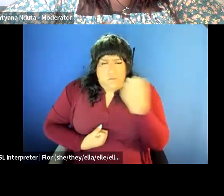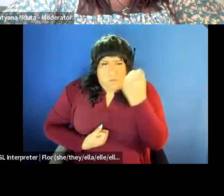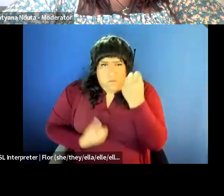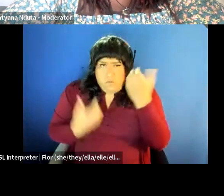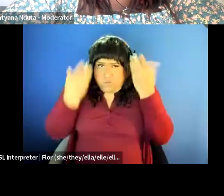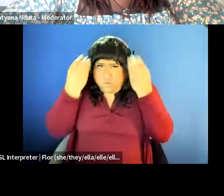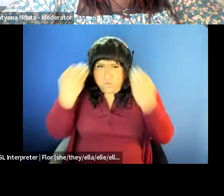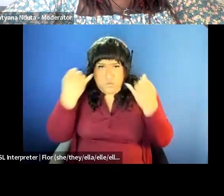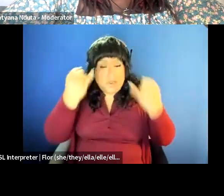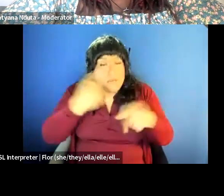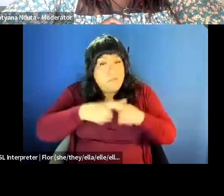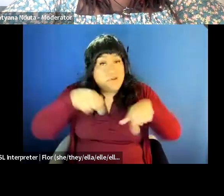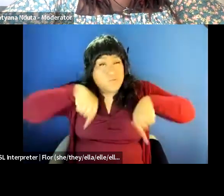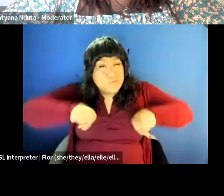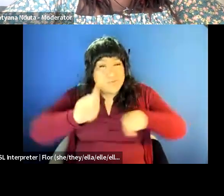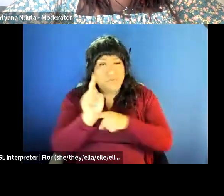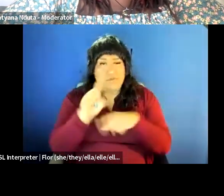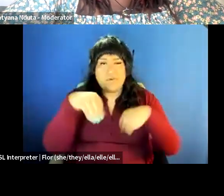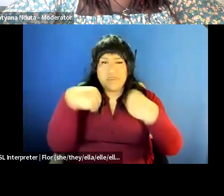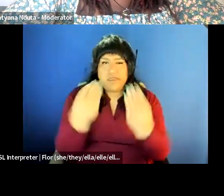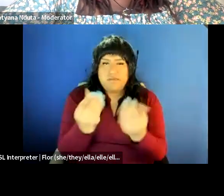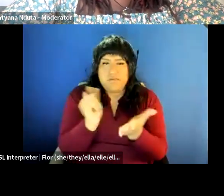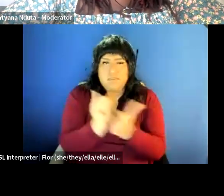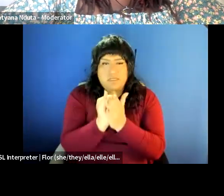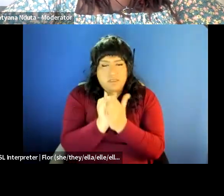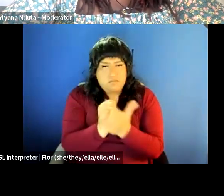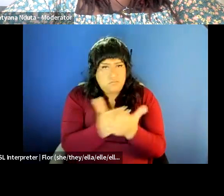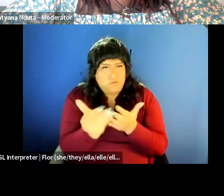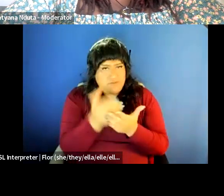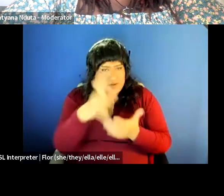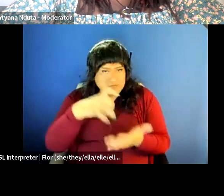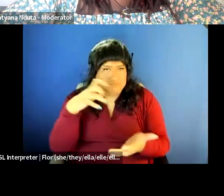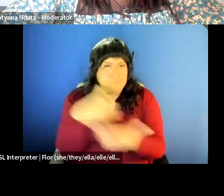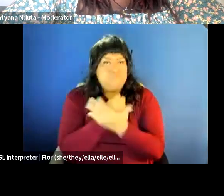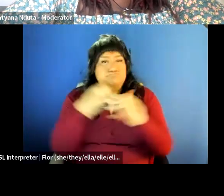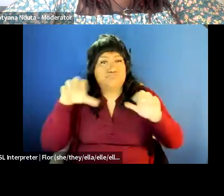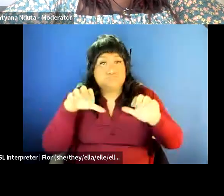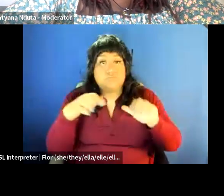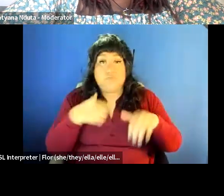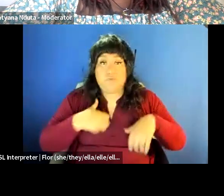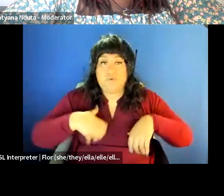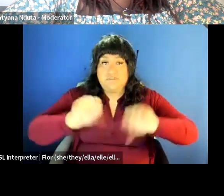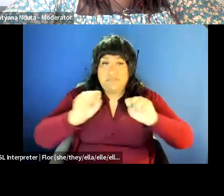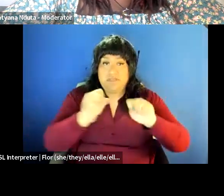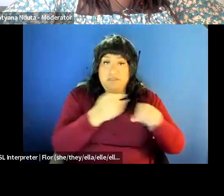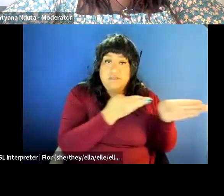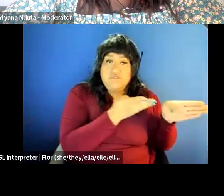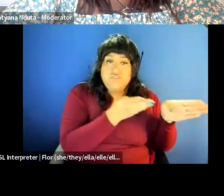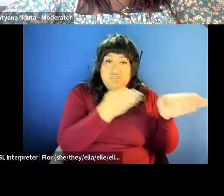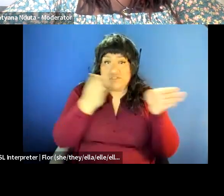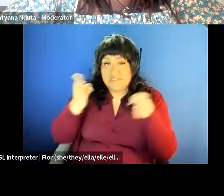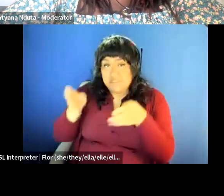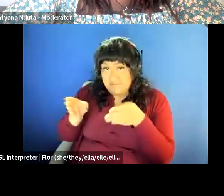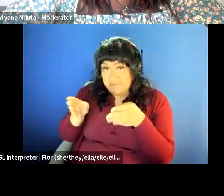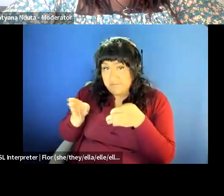you that which you needed during that time. And we're going to take a shift.